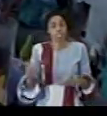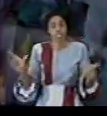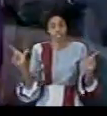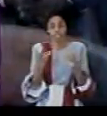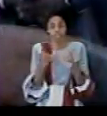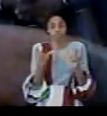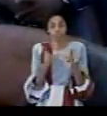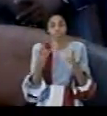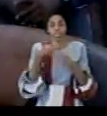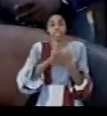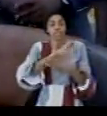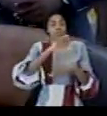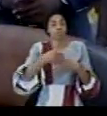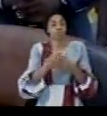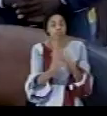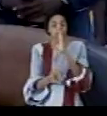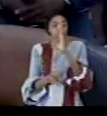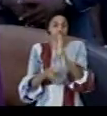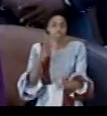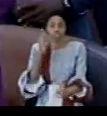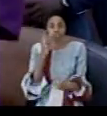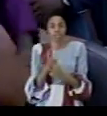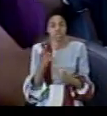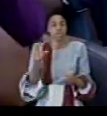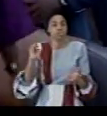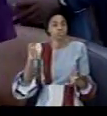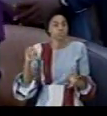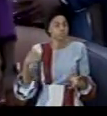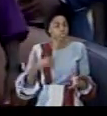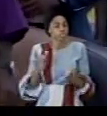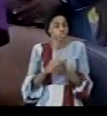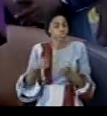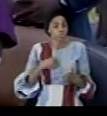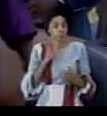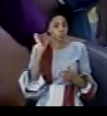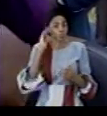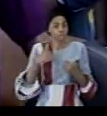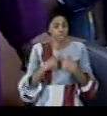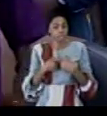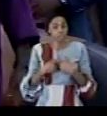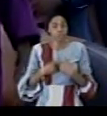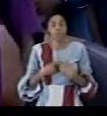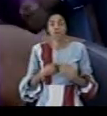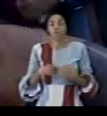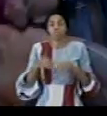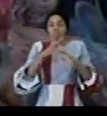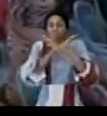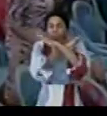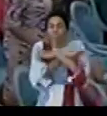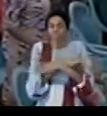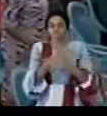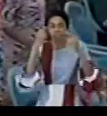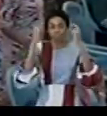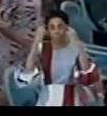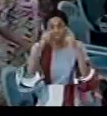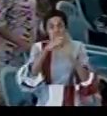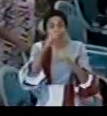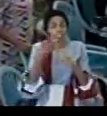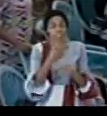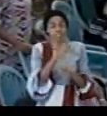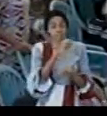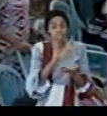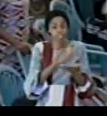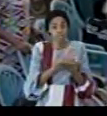that for us to have rest of mind in the world. If there's righteousness in the government, there will be peace in the